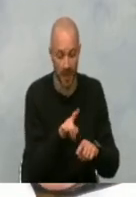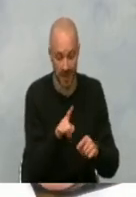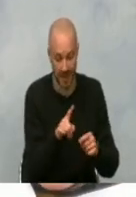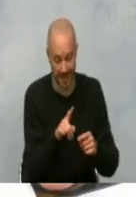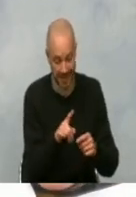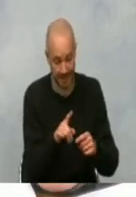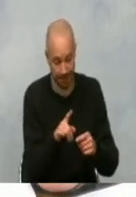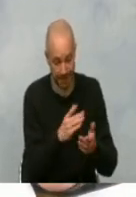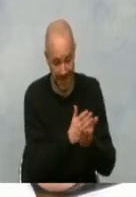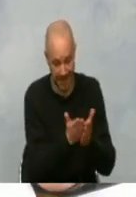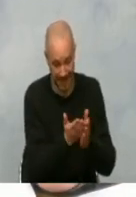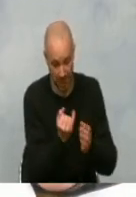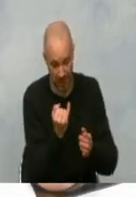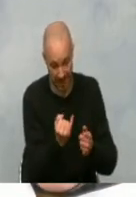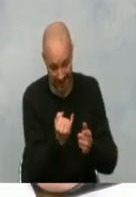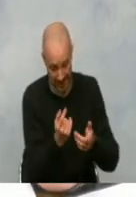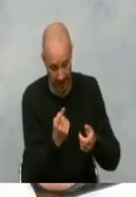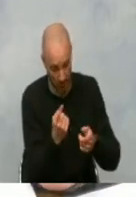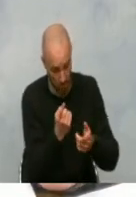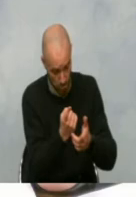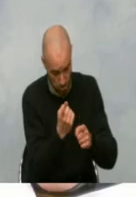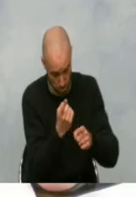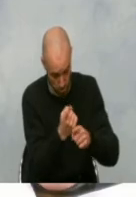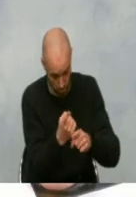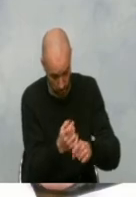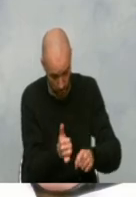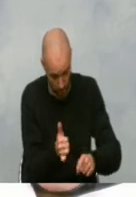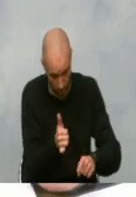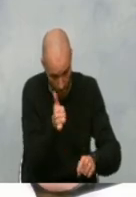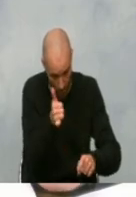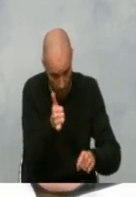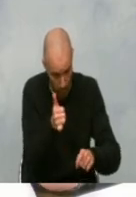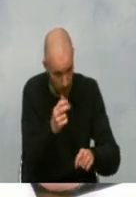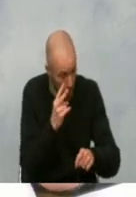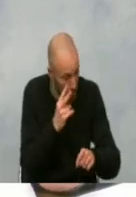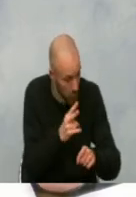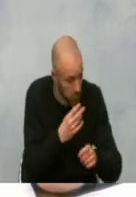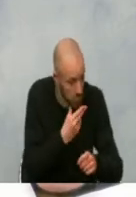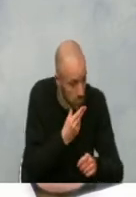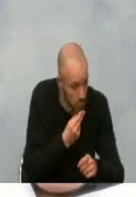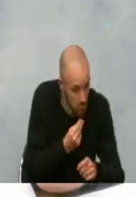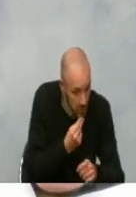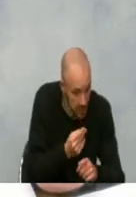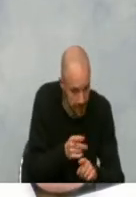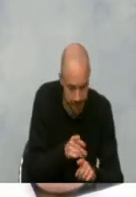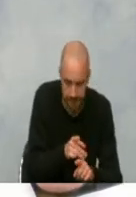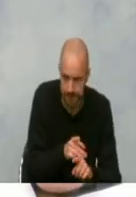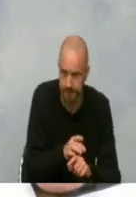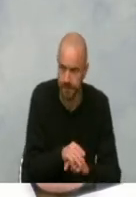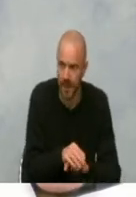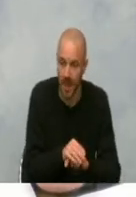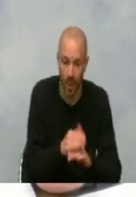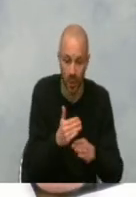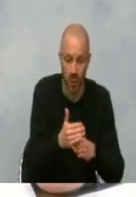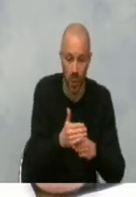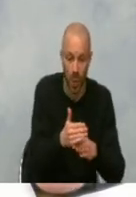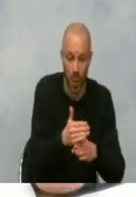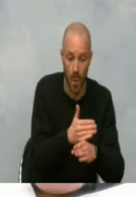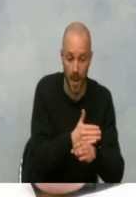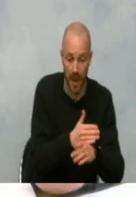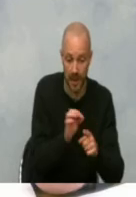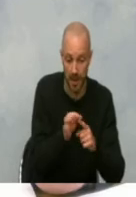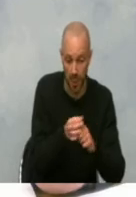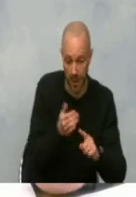paper talks about how we could look to use this. And I go back to that point earlier on that I made in terms